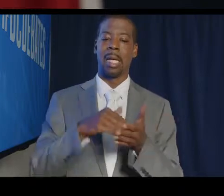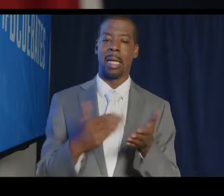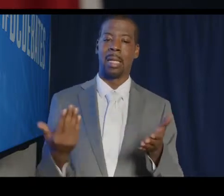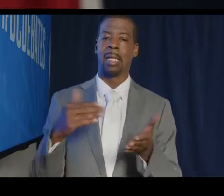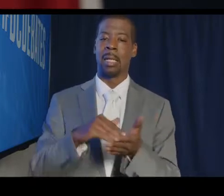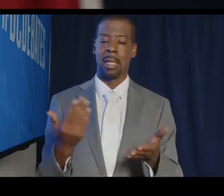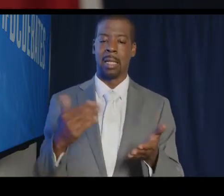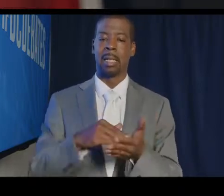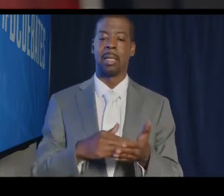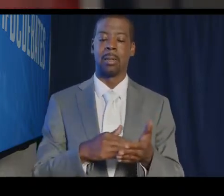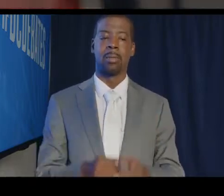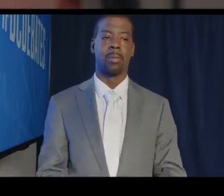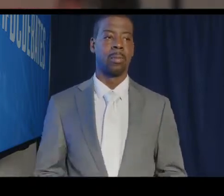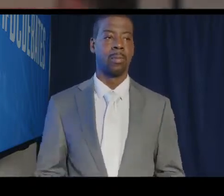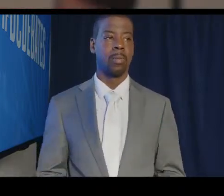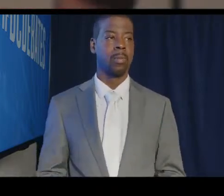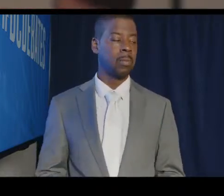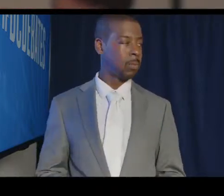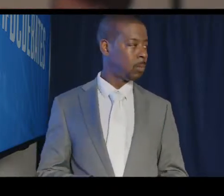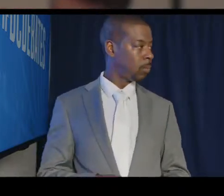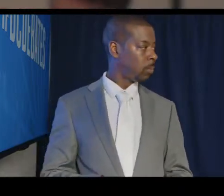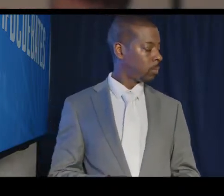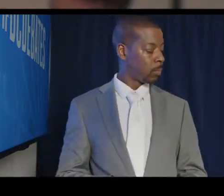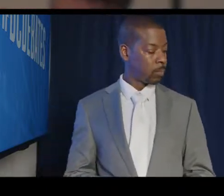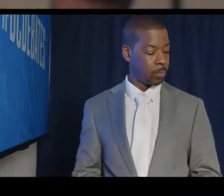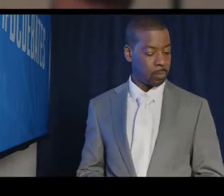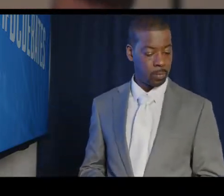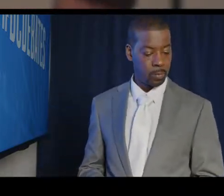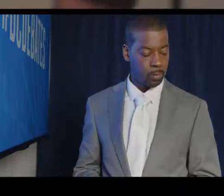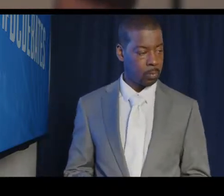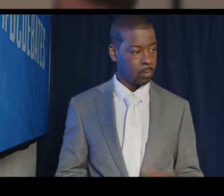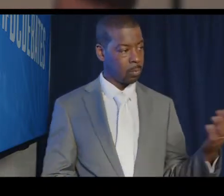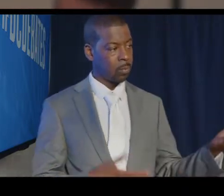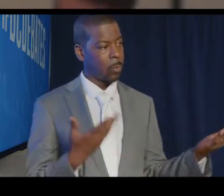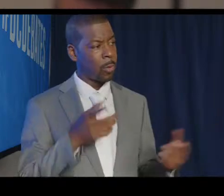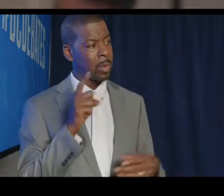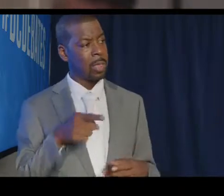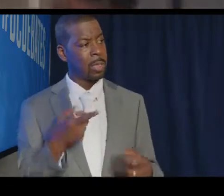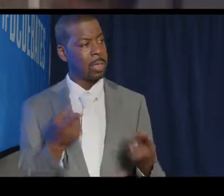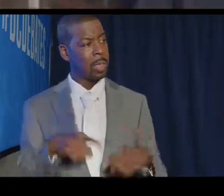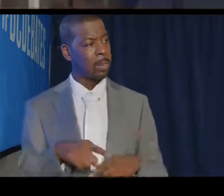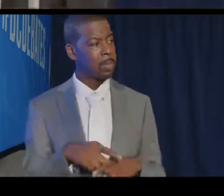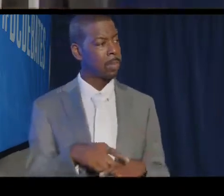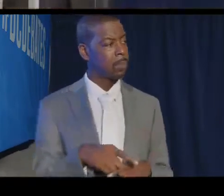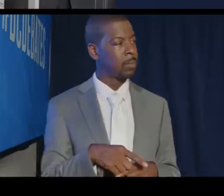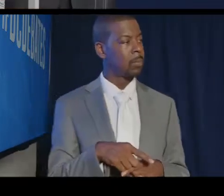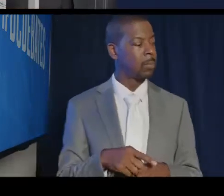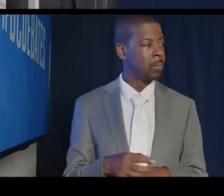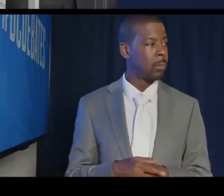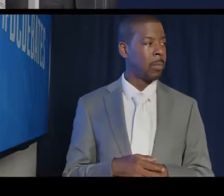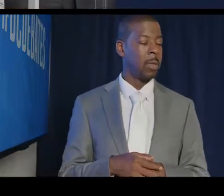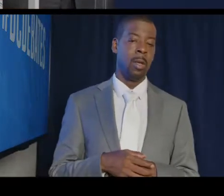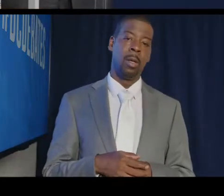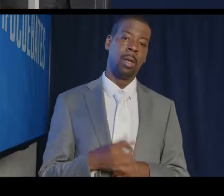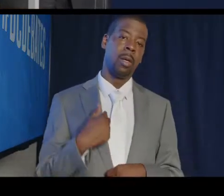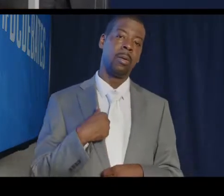more people lose their lives. Thank you. Councilmember Henderson, what needs to happen with Vision Zero? Well, I had elements of bills that I wrote that was part of the STEER